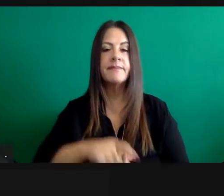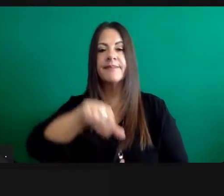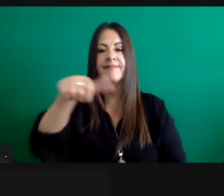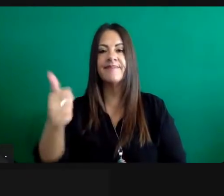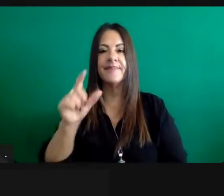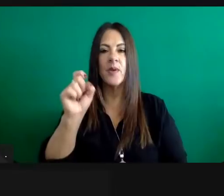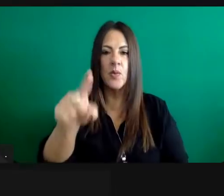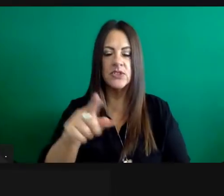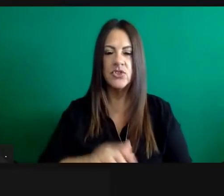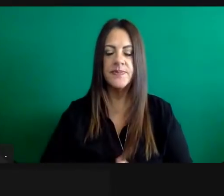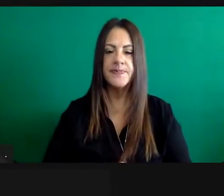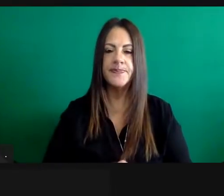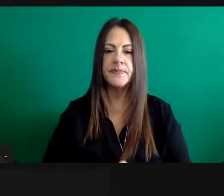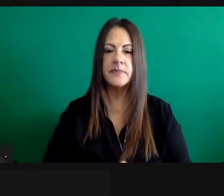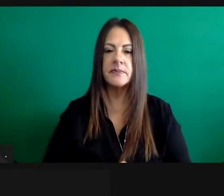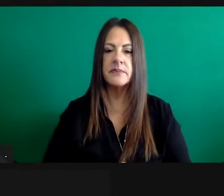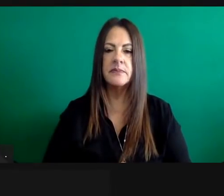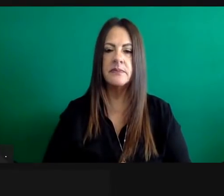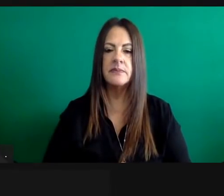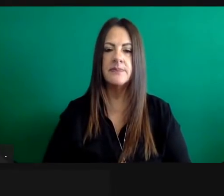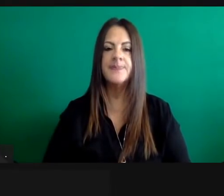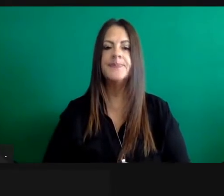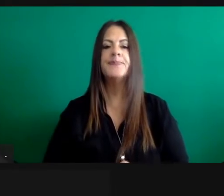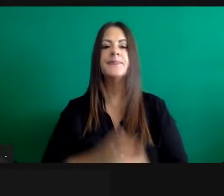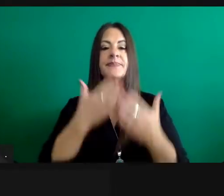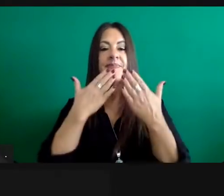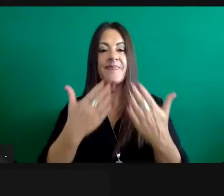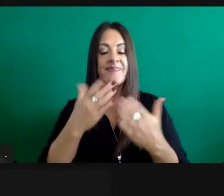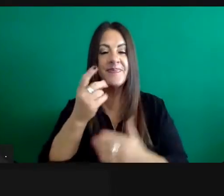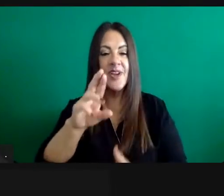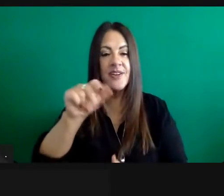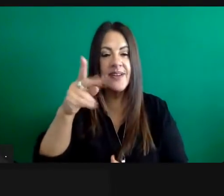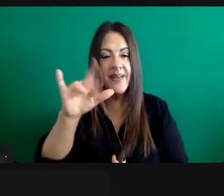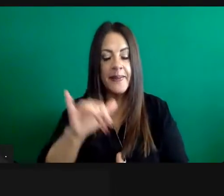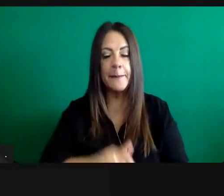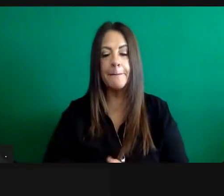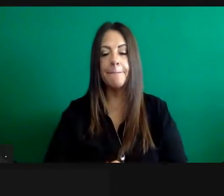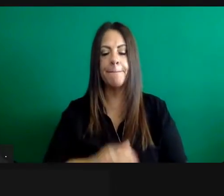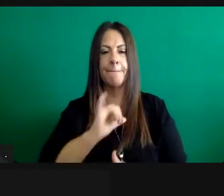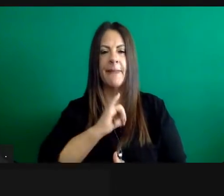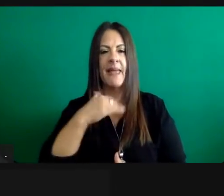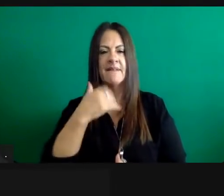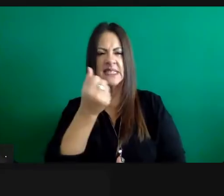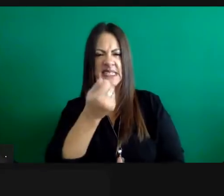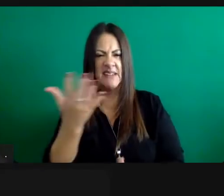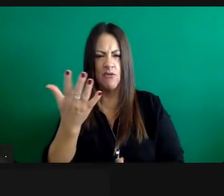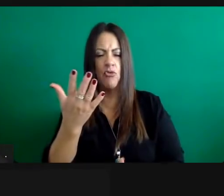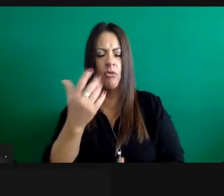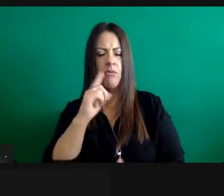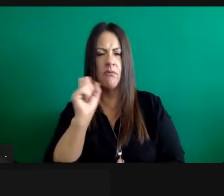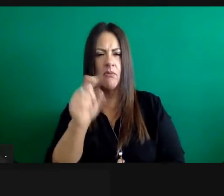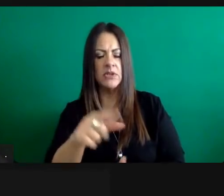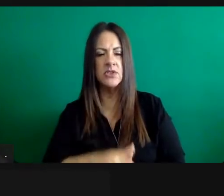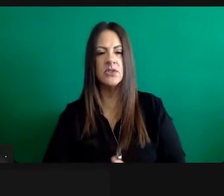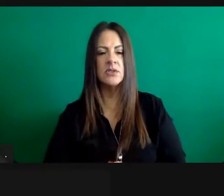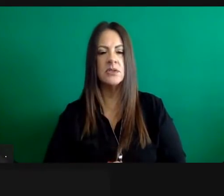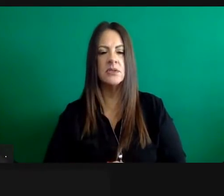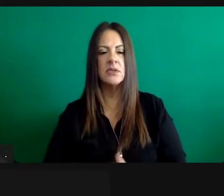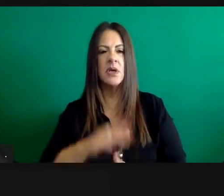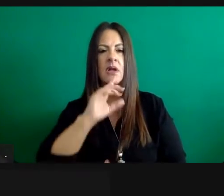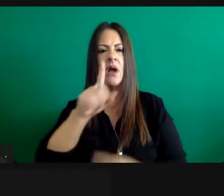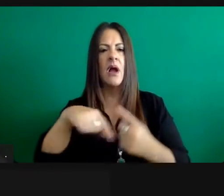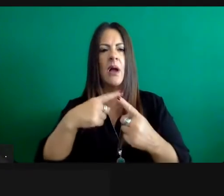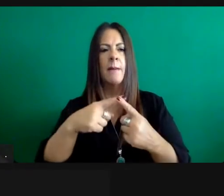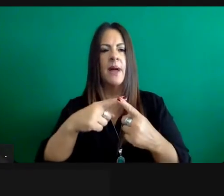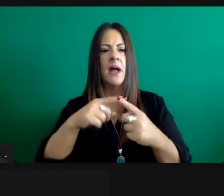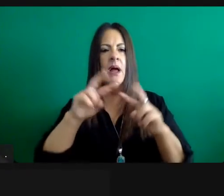Hi, Dr. Ghaly. Thanks so much for taking our questions. I have several just on issues statewide. One is on the issue of the outbreaks among